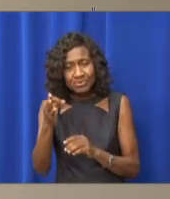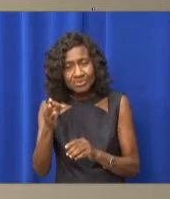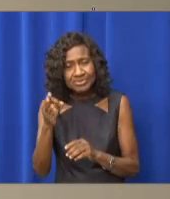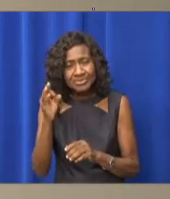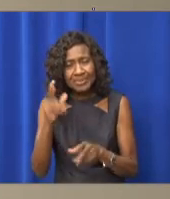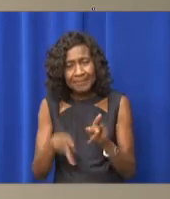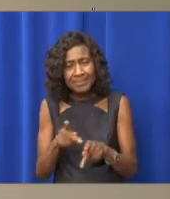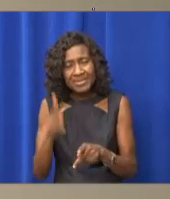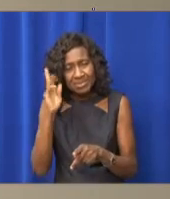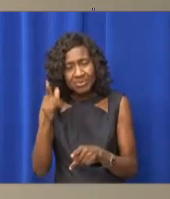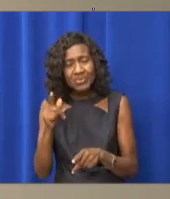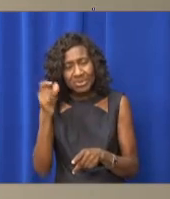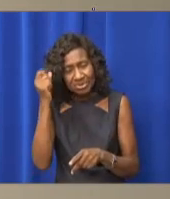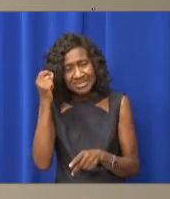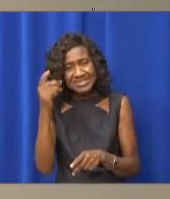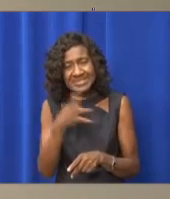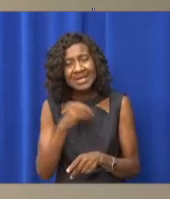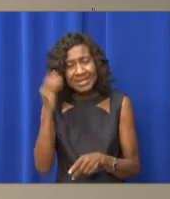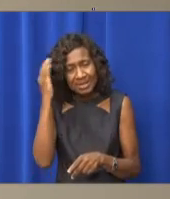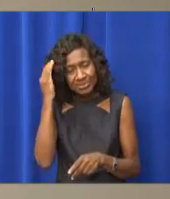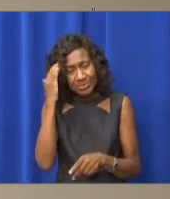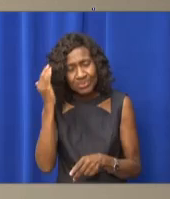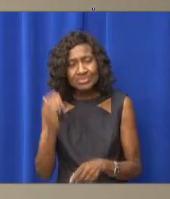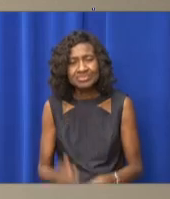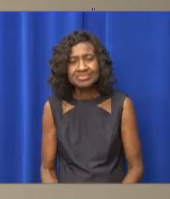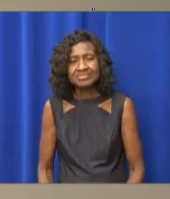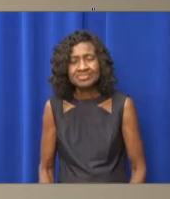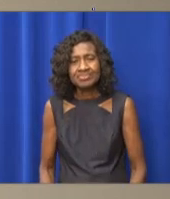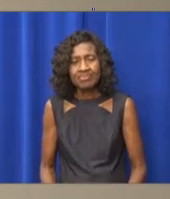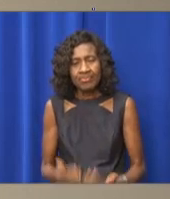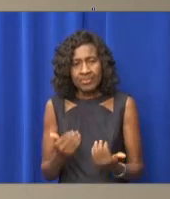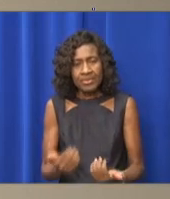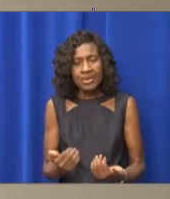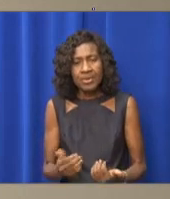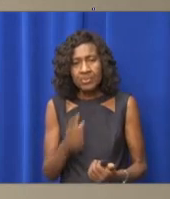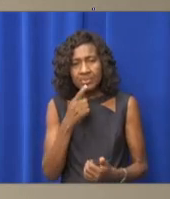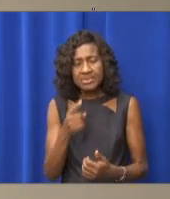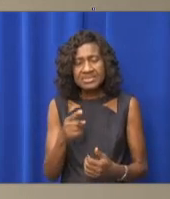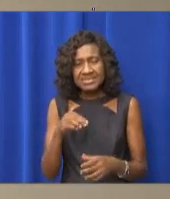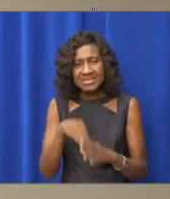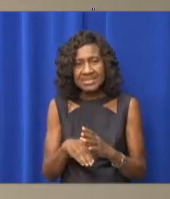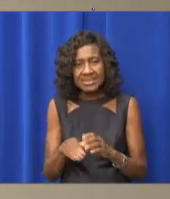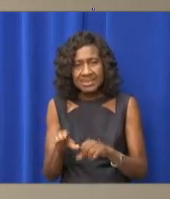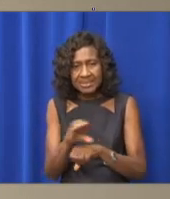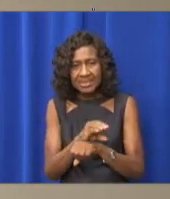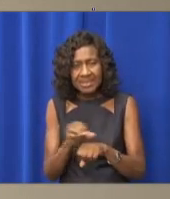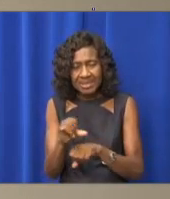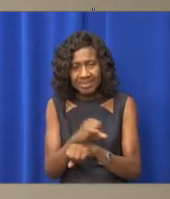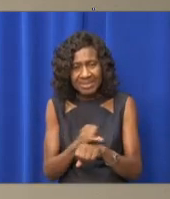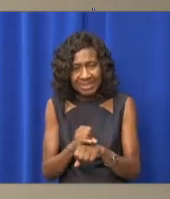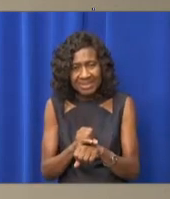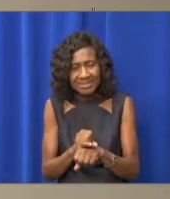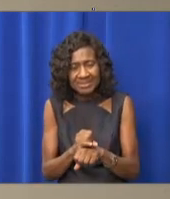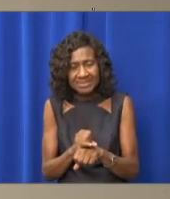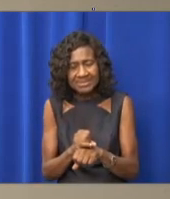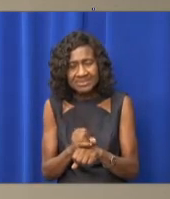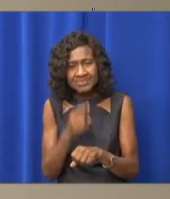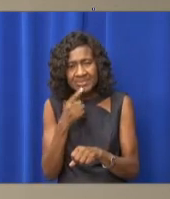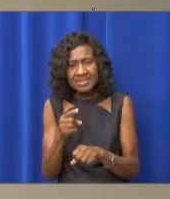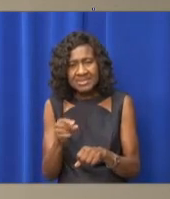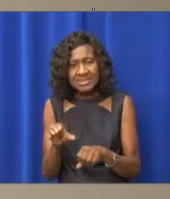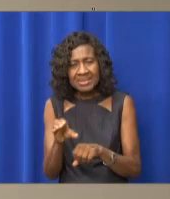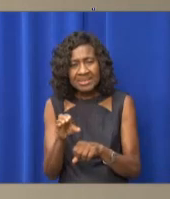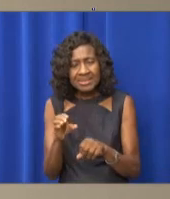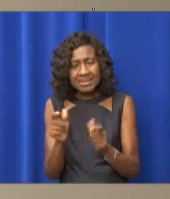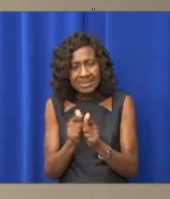Yes, we are making good progress here in the Cayman Islands. Little Cayman is freed up, and Cayman